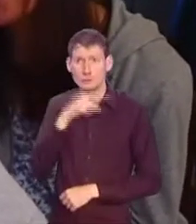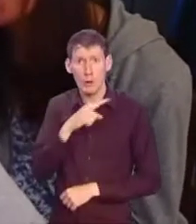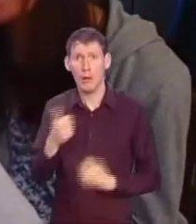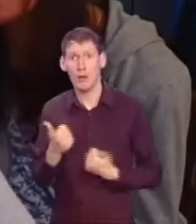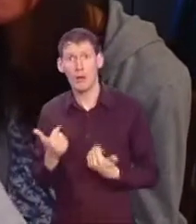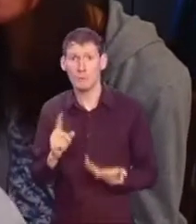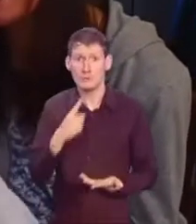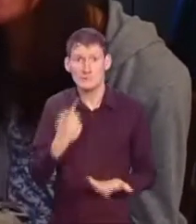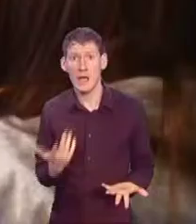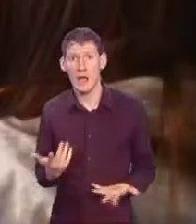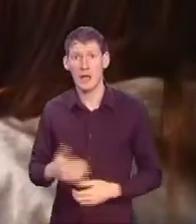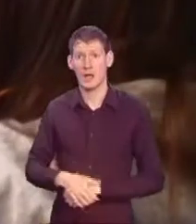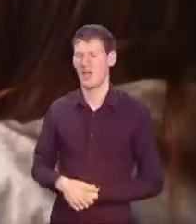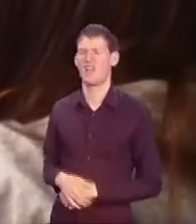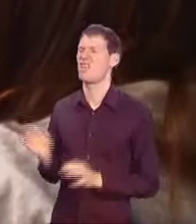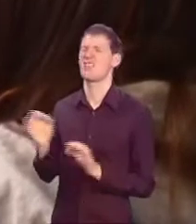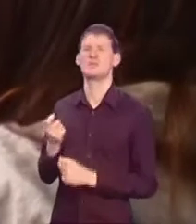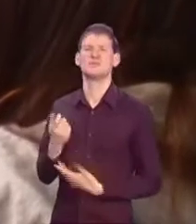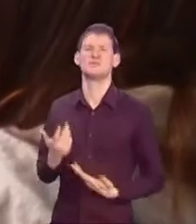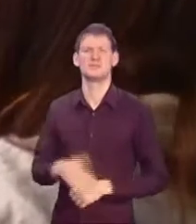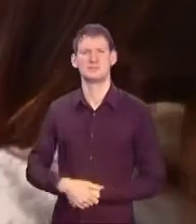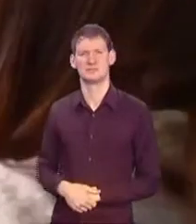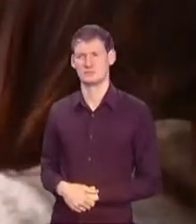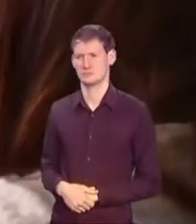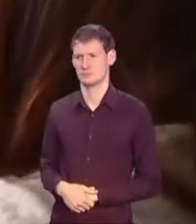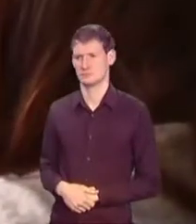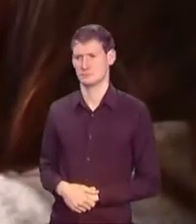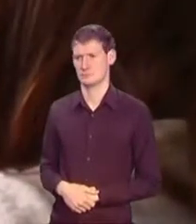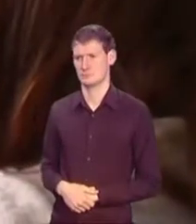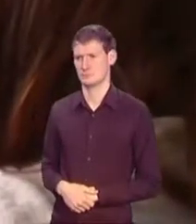on the phone? What did he have to say? Nothing much.